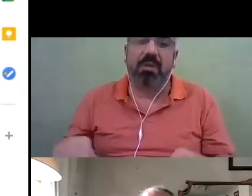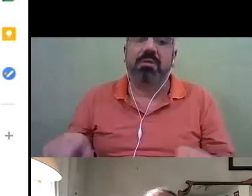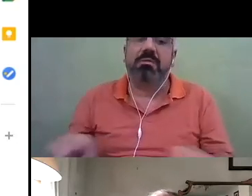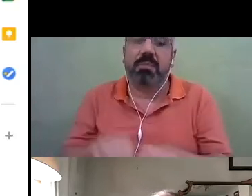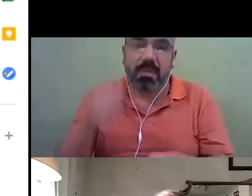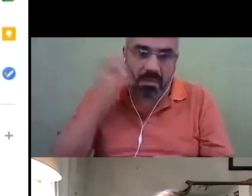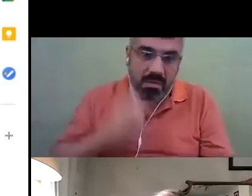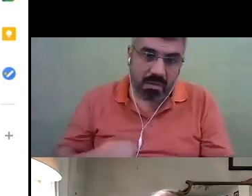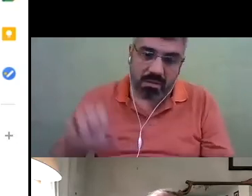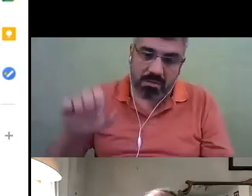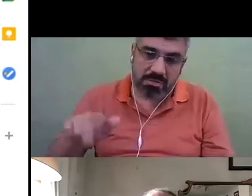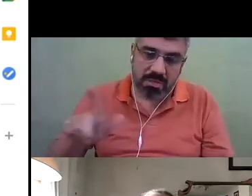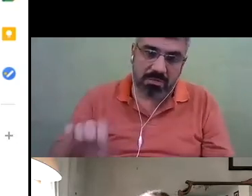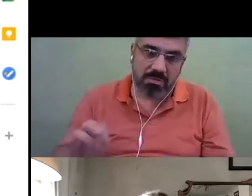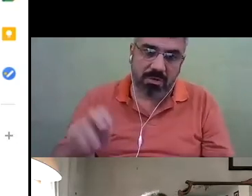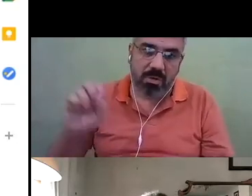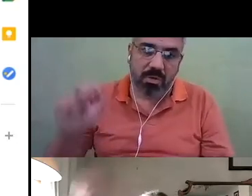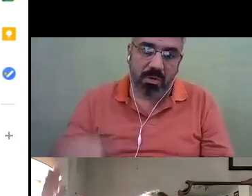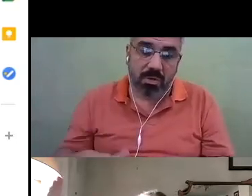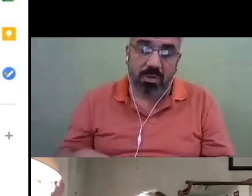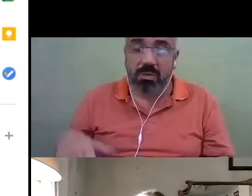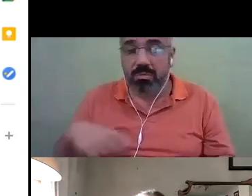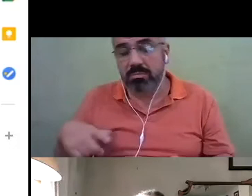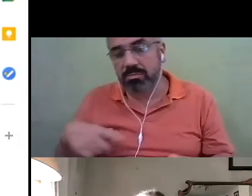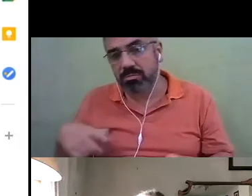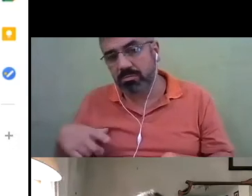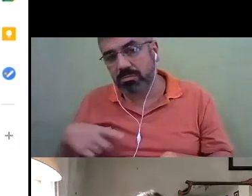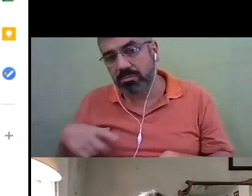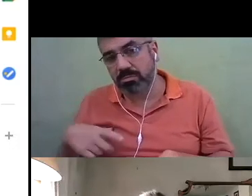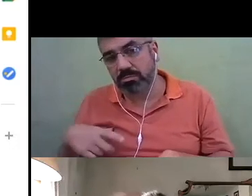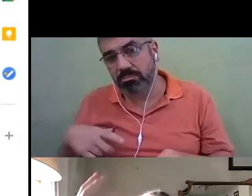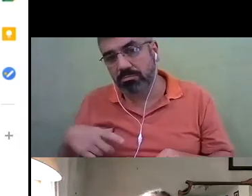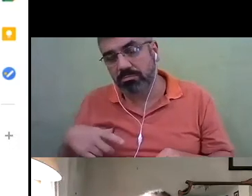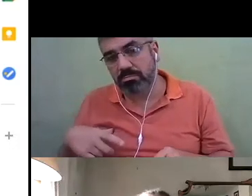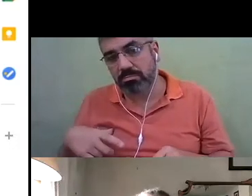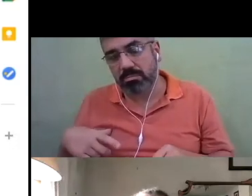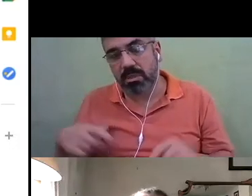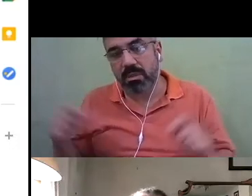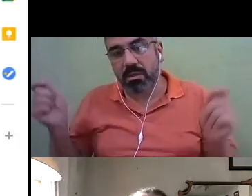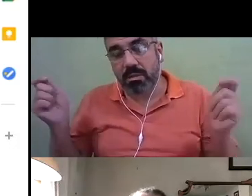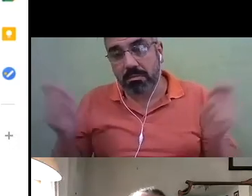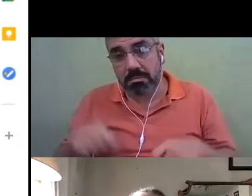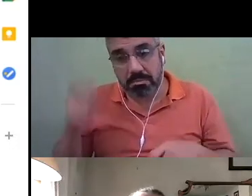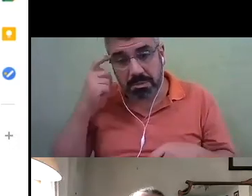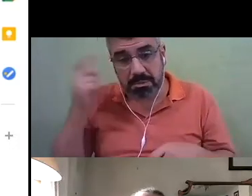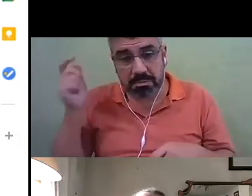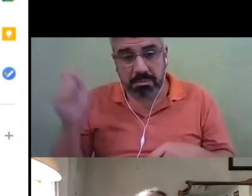because they wrote it in their books. So it didn't come out of my head. Maybe Hegel invented it,